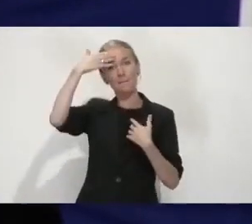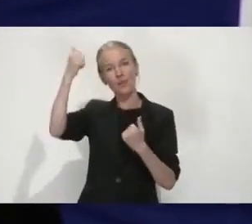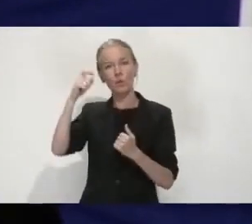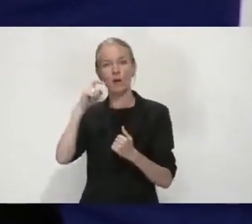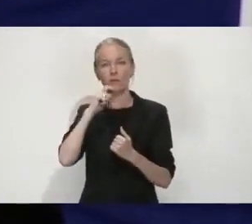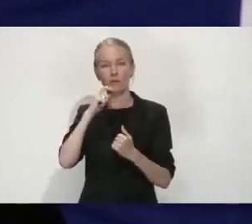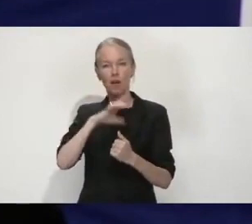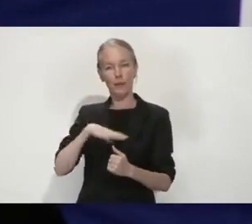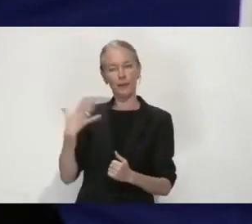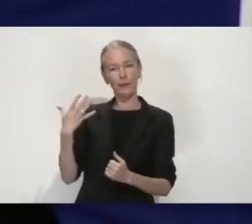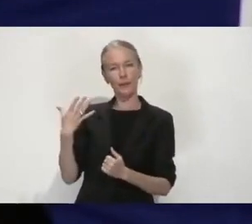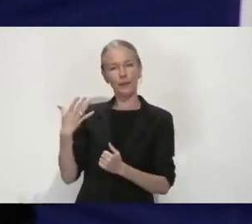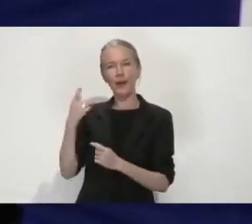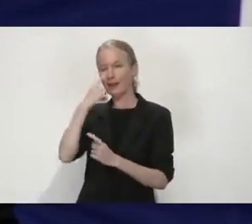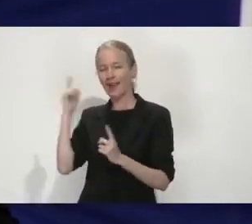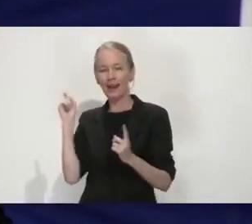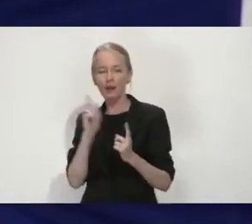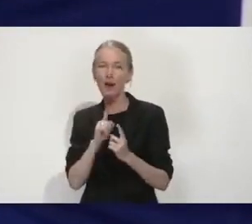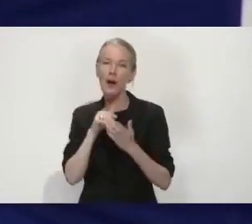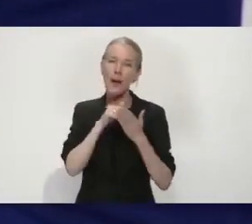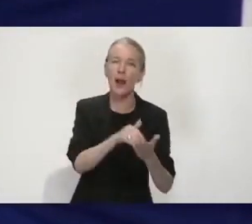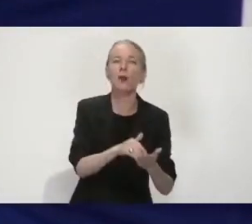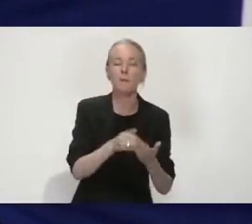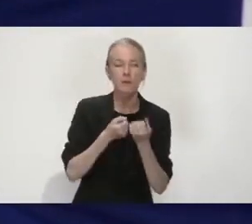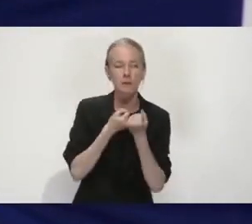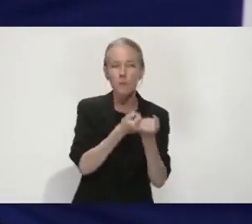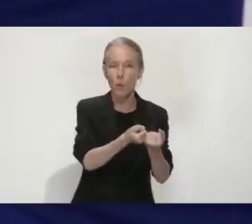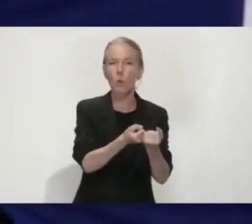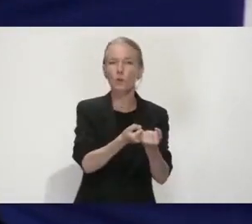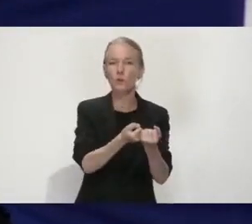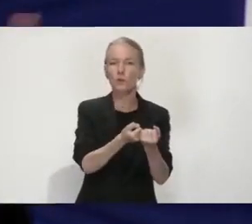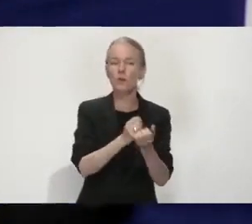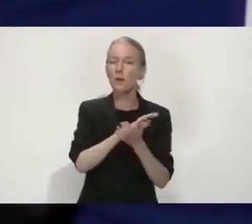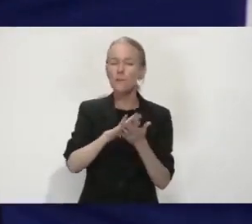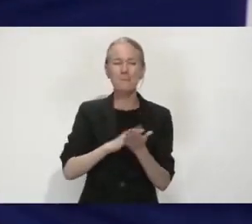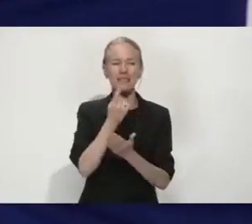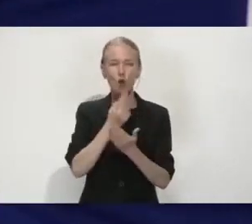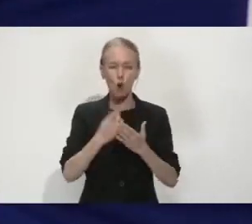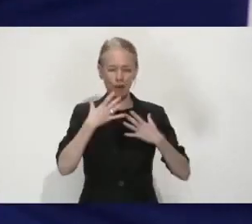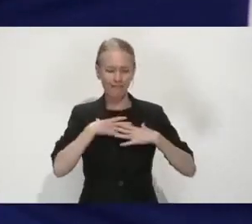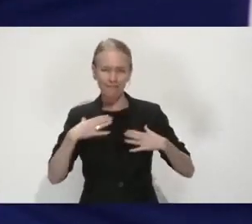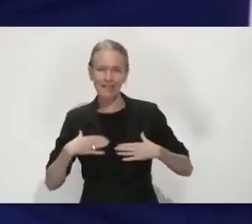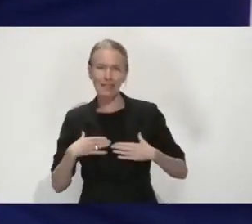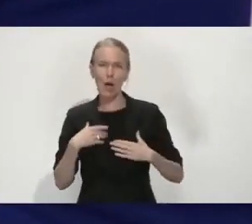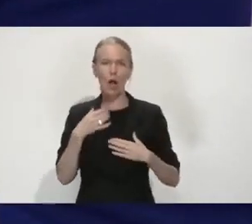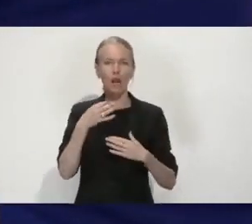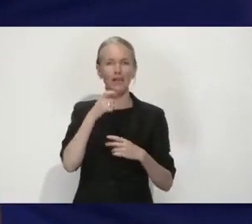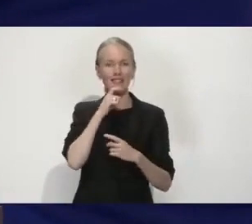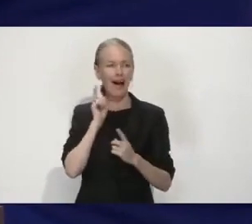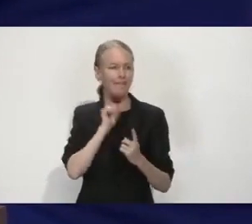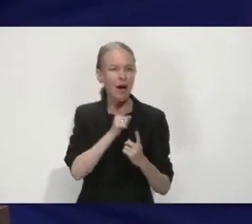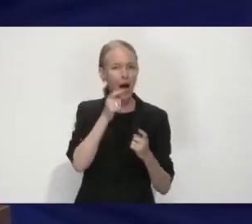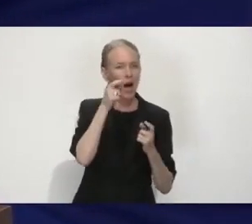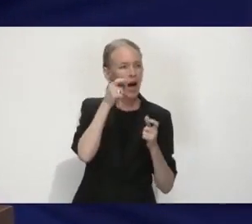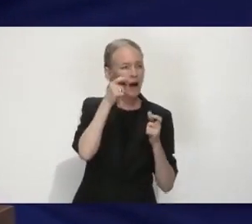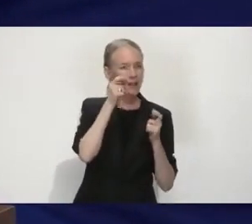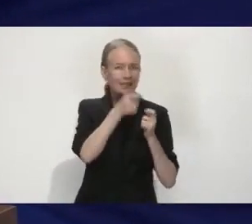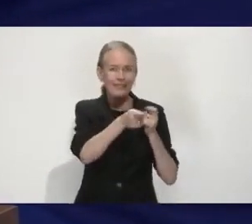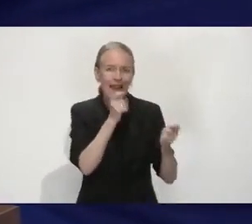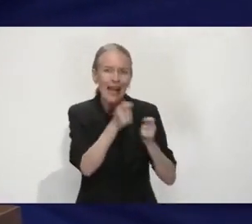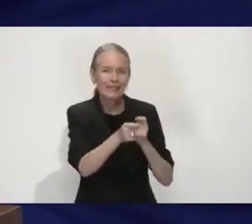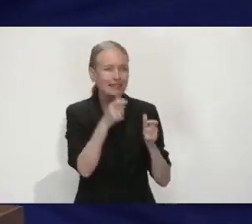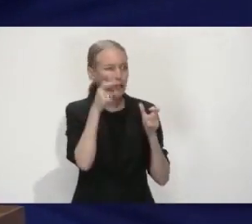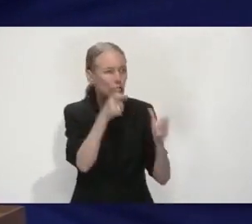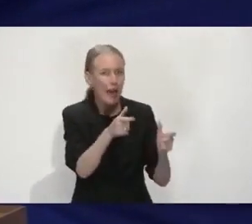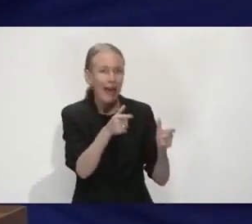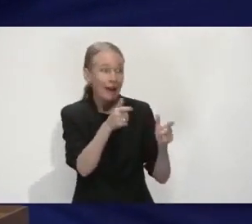well-being in a broad sense. So it's not just taking the number of frontline health staff, as Darren said, and timesing that by the number of facilities you'd